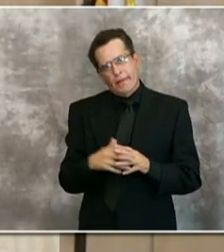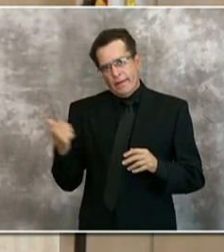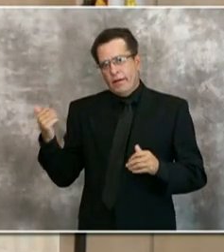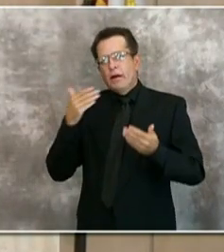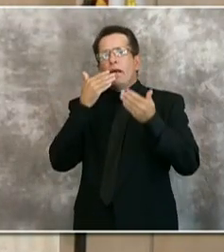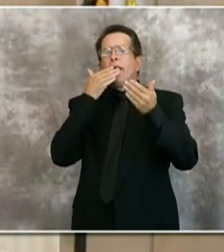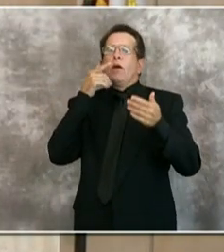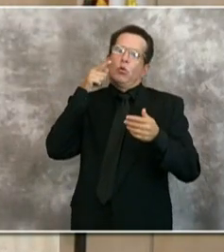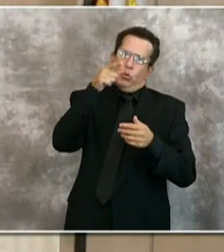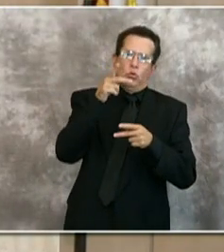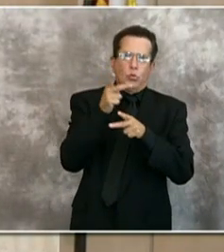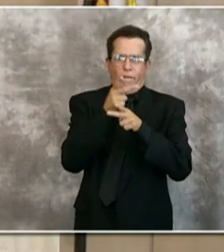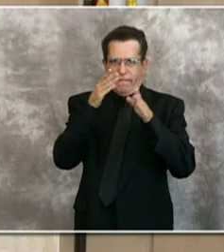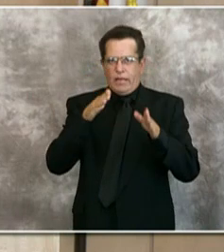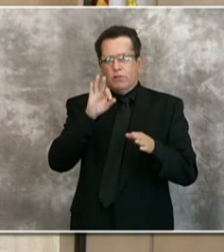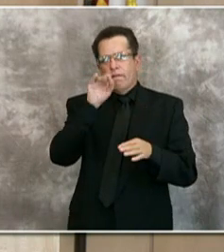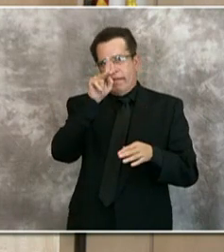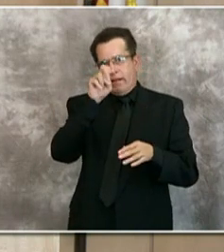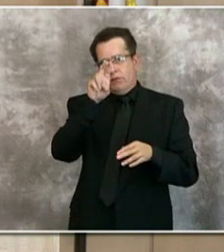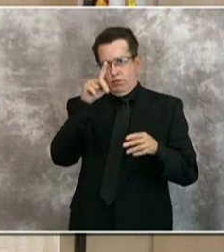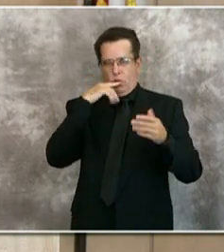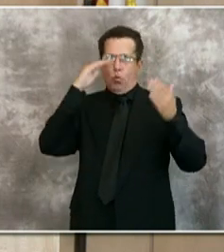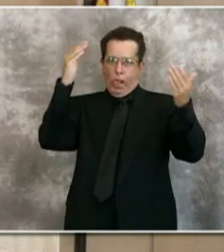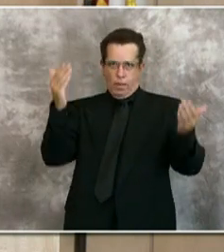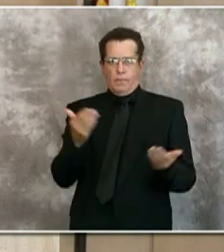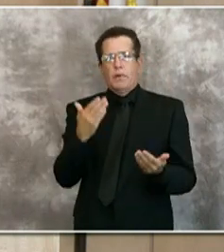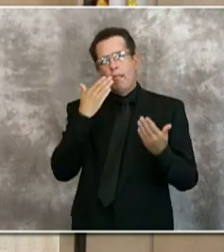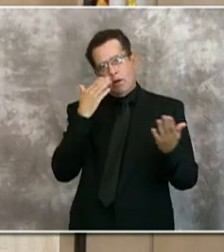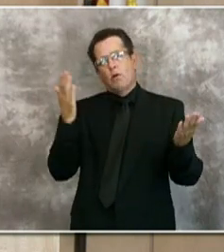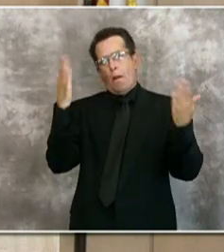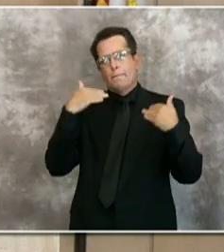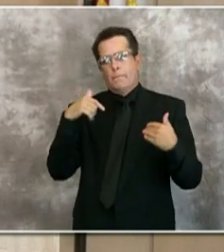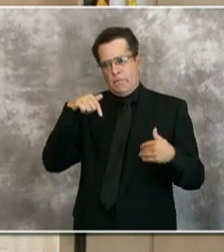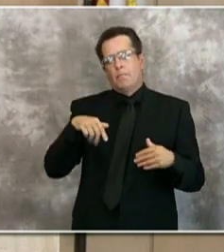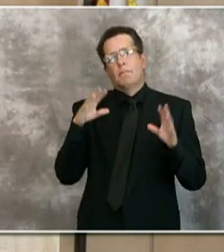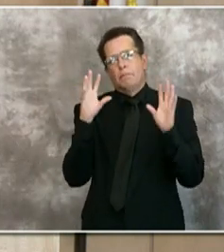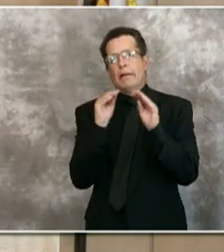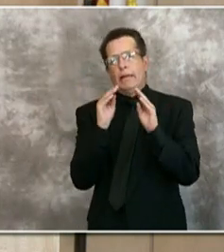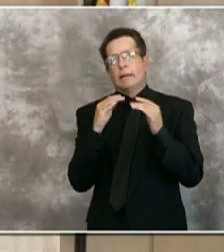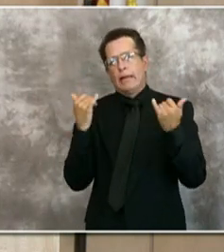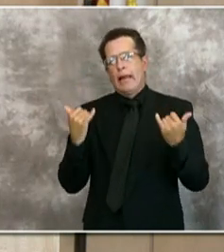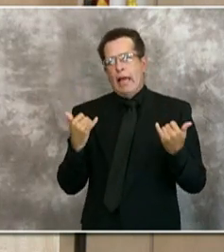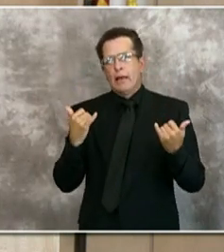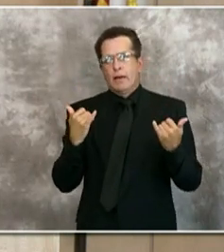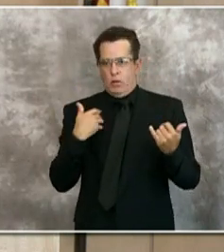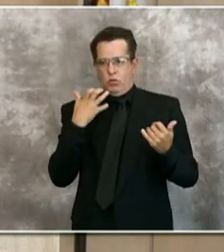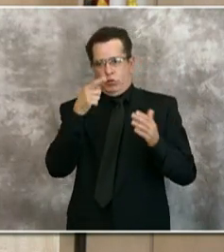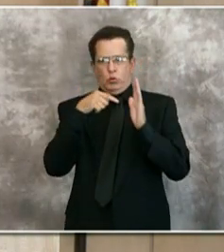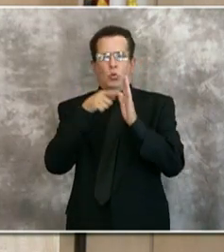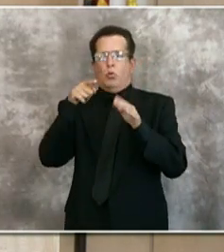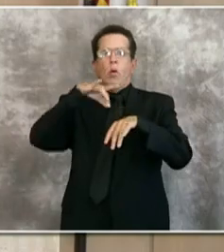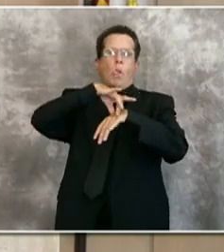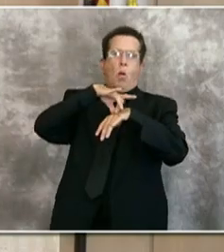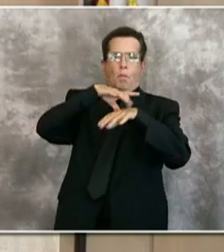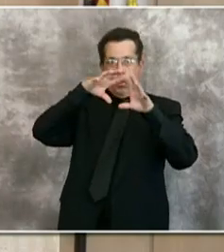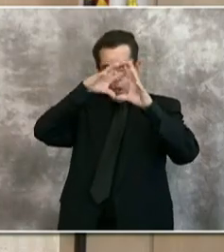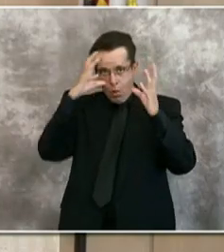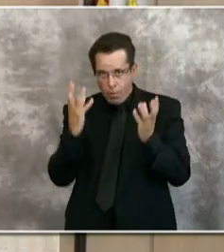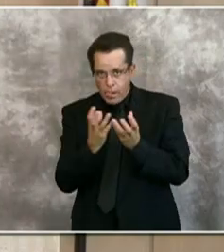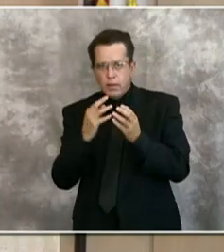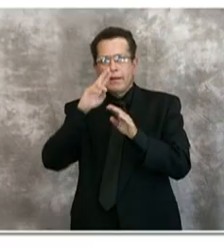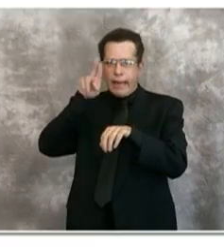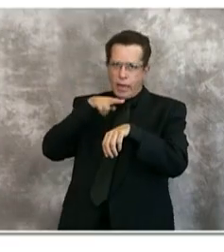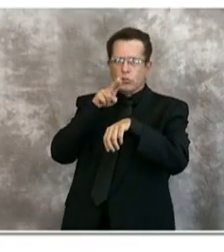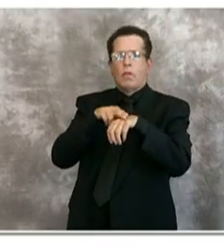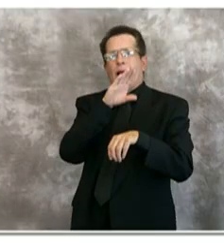Thank you, Supervisor Fletcher, and welcome everyone to today's briefing. As is our practice, our global, national, and state